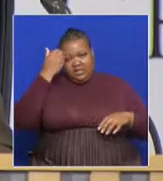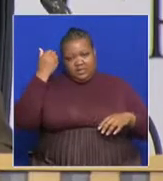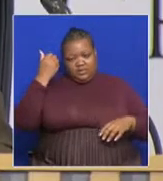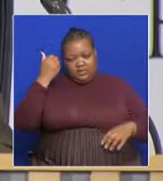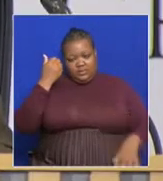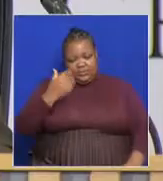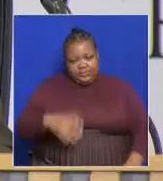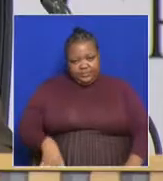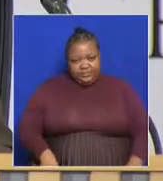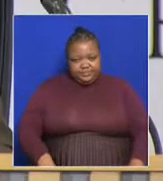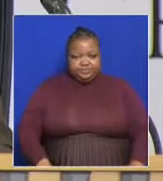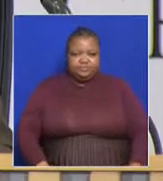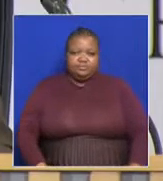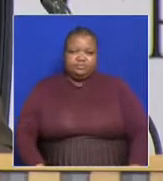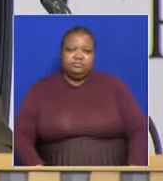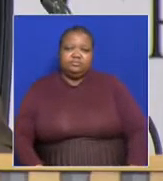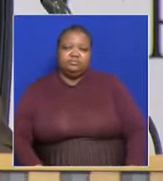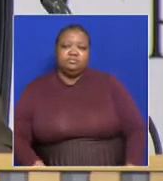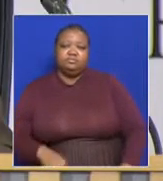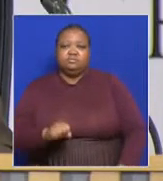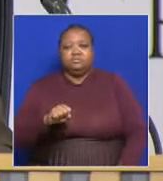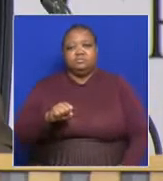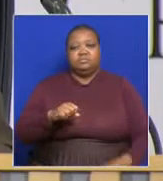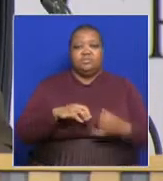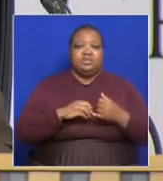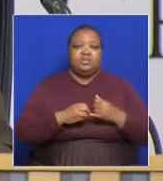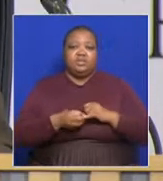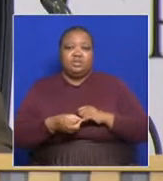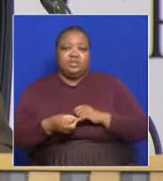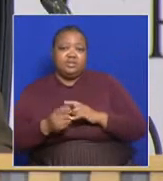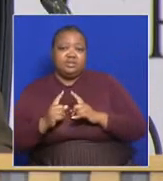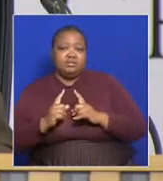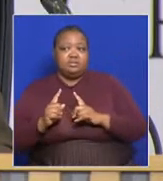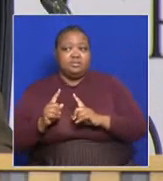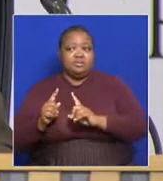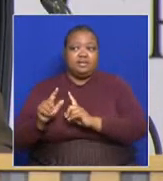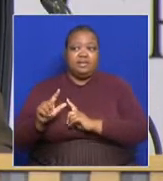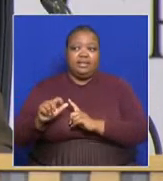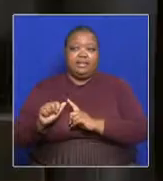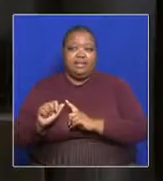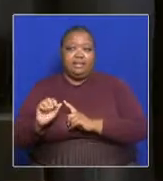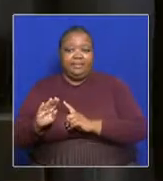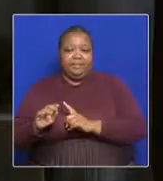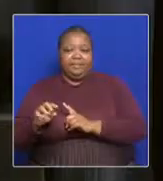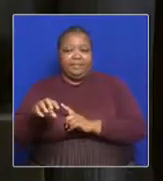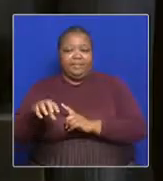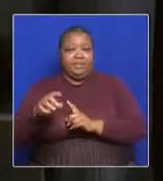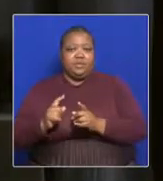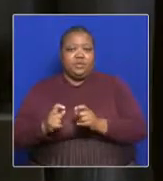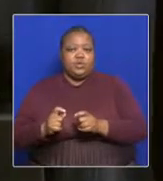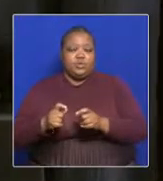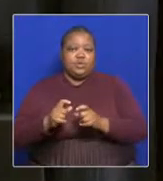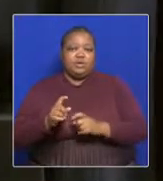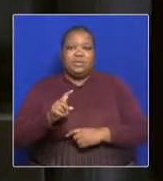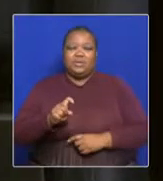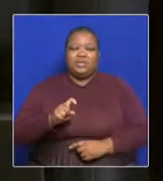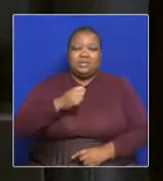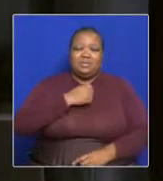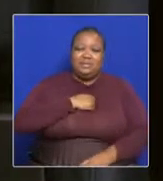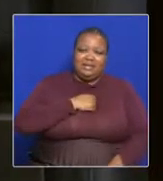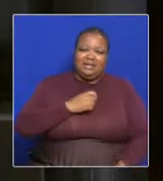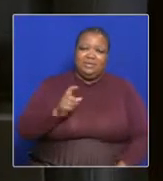what I did was just to try and engage with the lab to fast track. I did nothing further. My question is, when he told you there was an